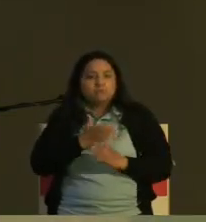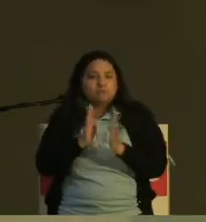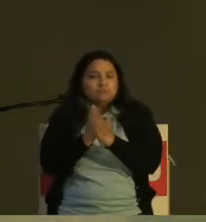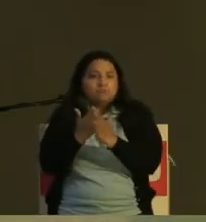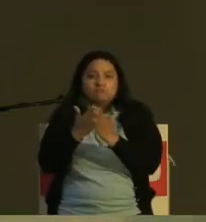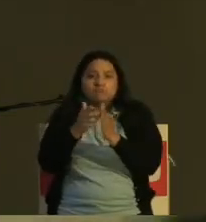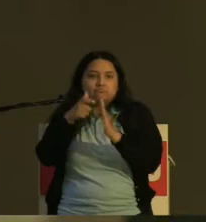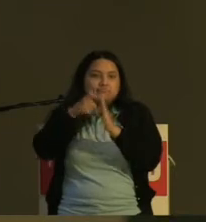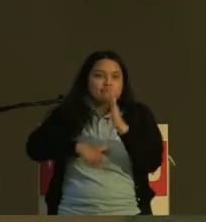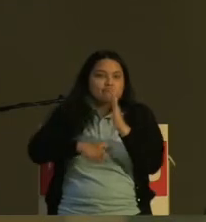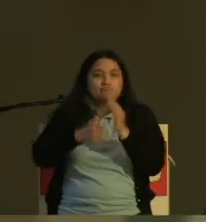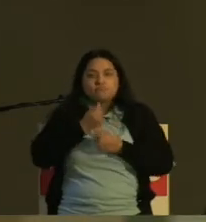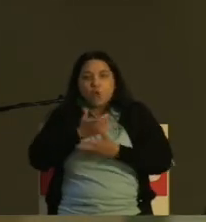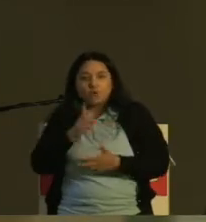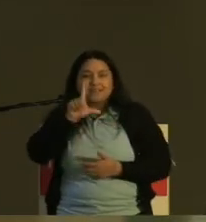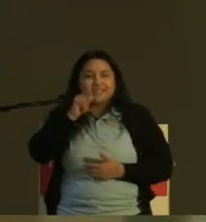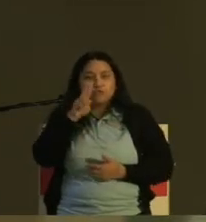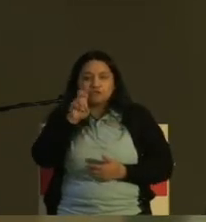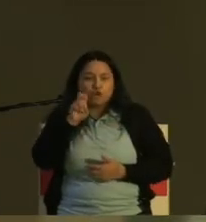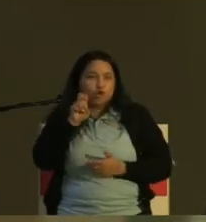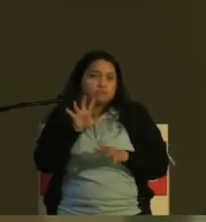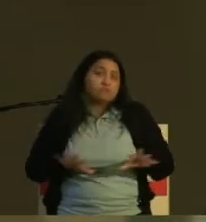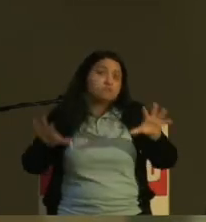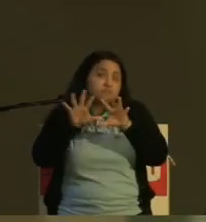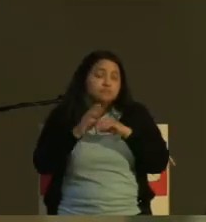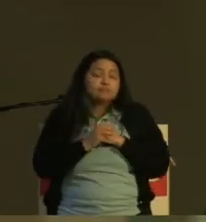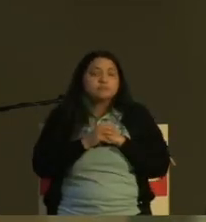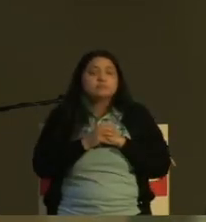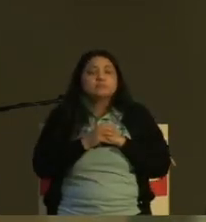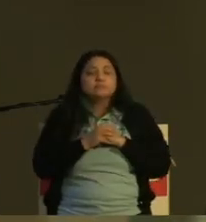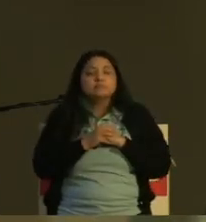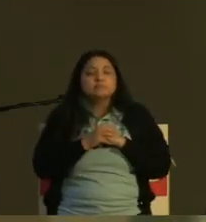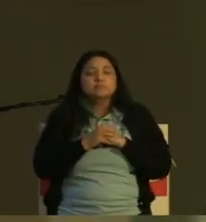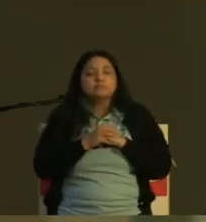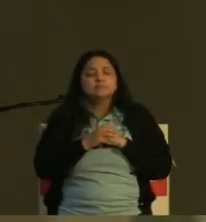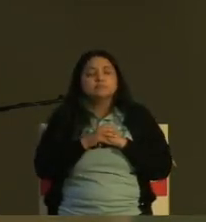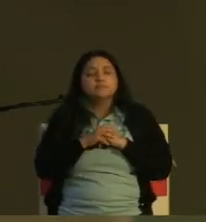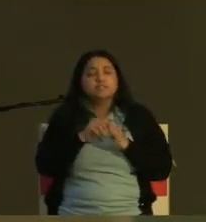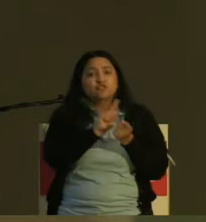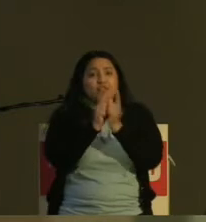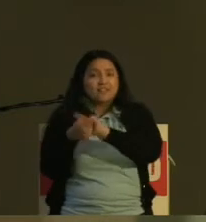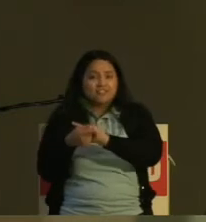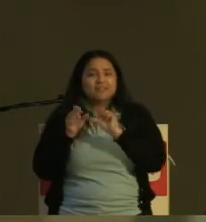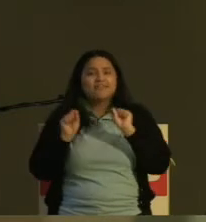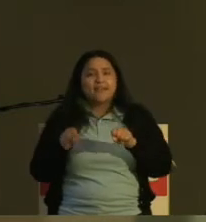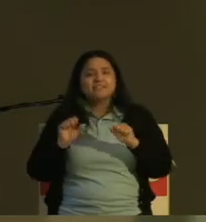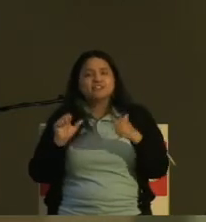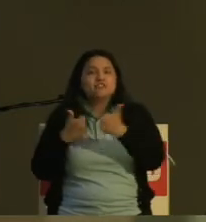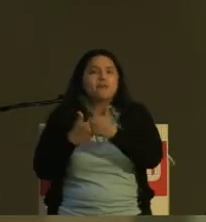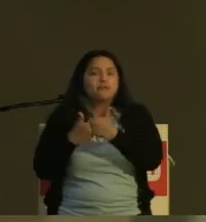forever. And at its best, I think it challenges notions of